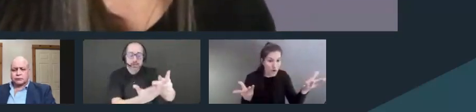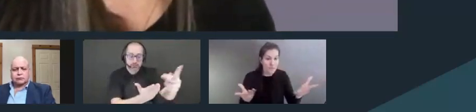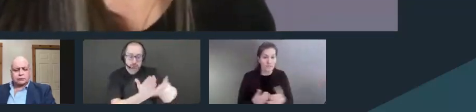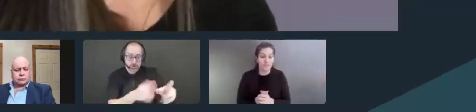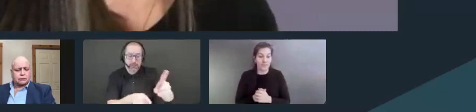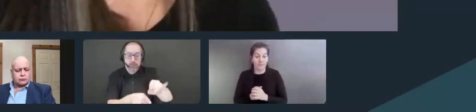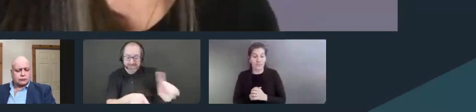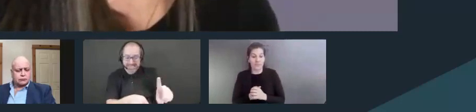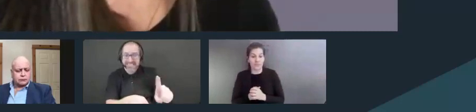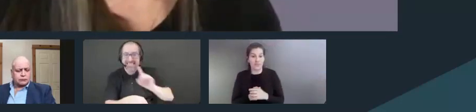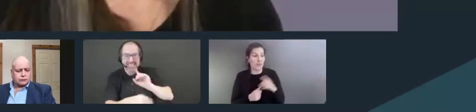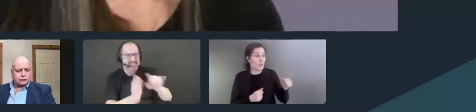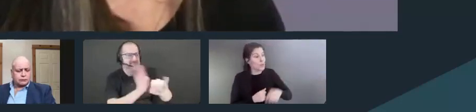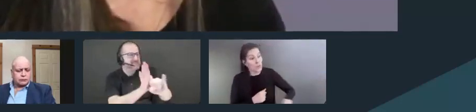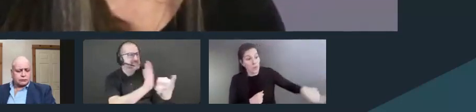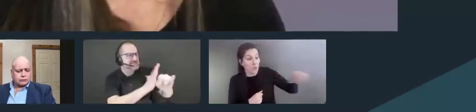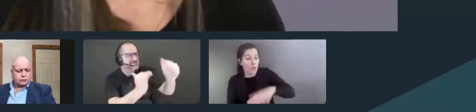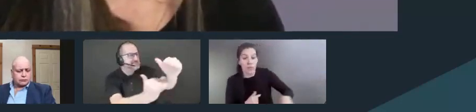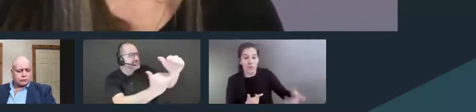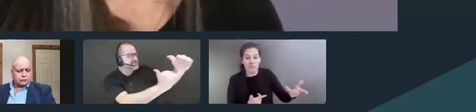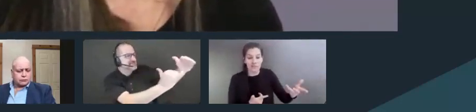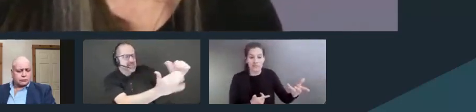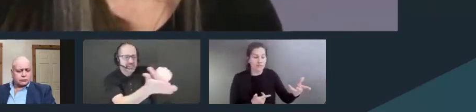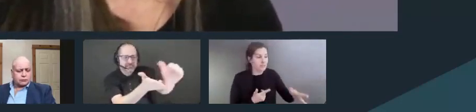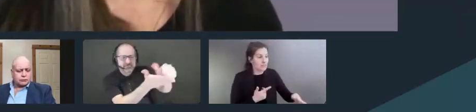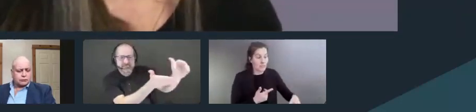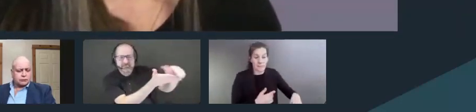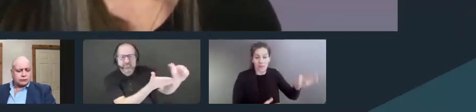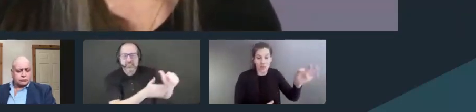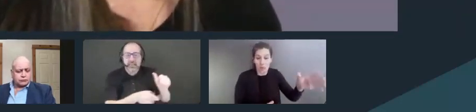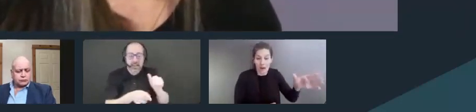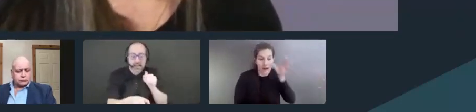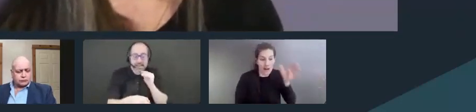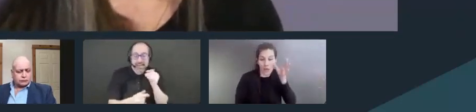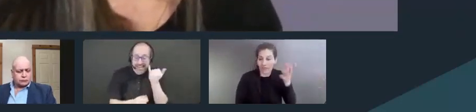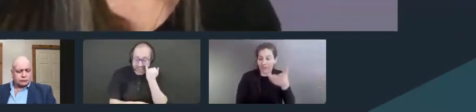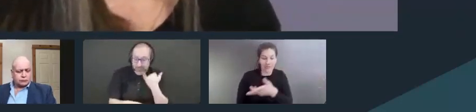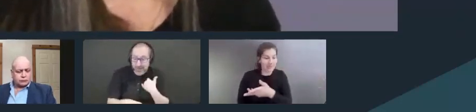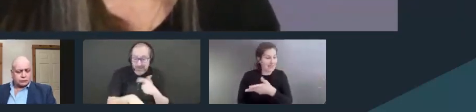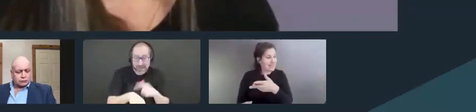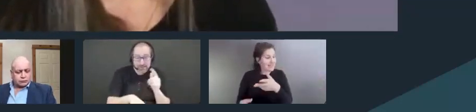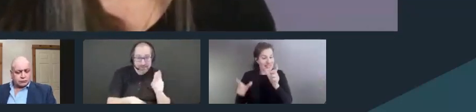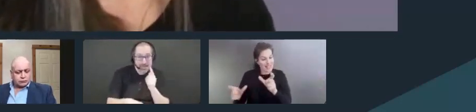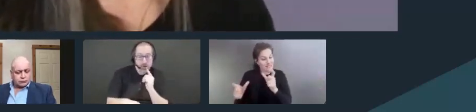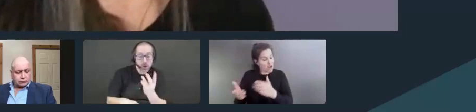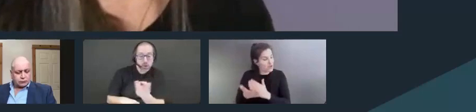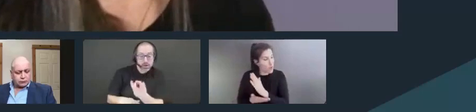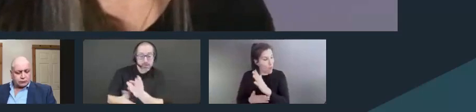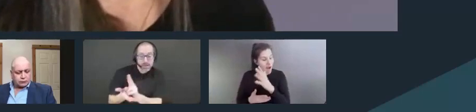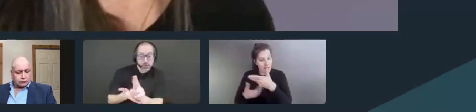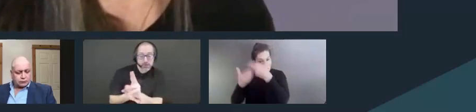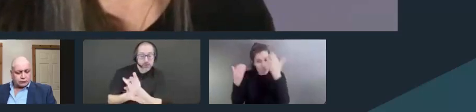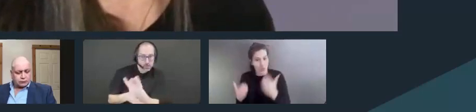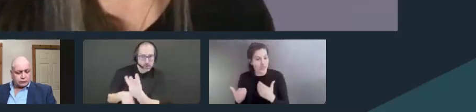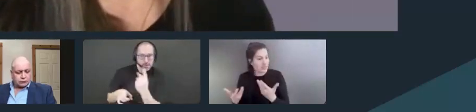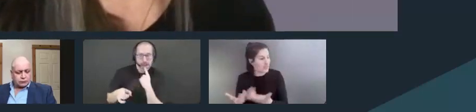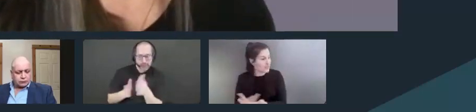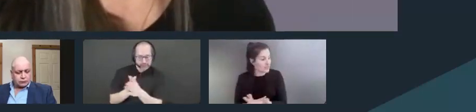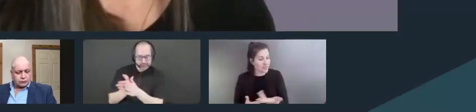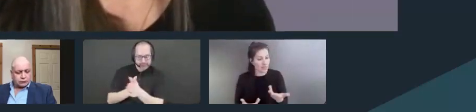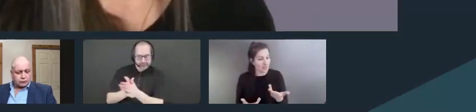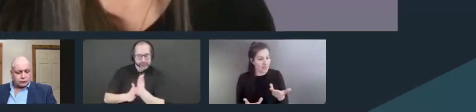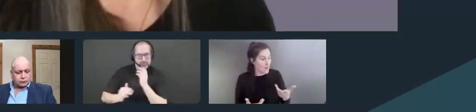tell you about an initiative at the University of Winnipeg that is also working on creating and opening spaces